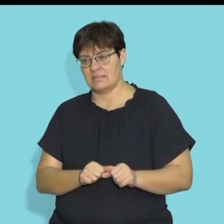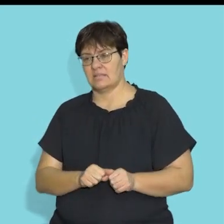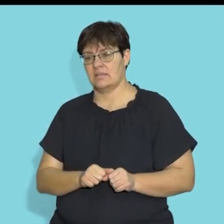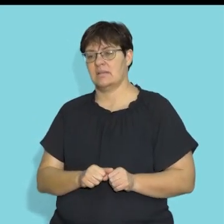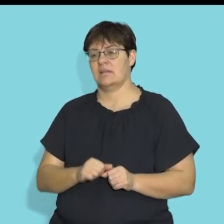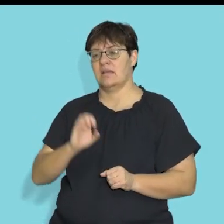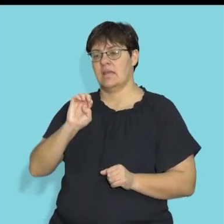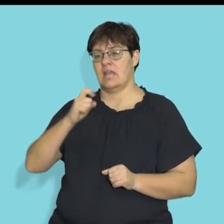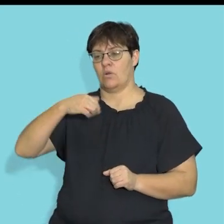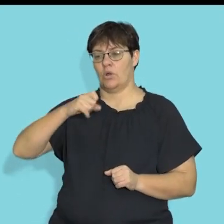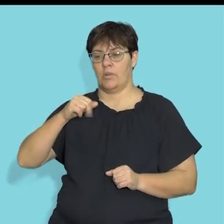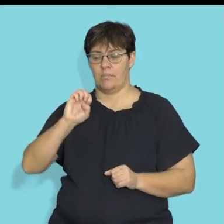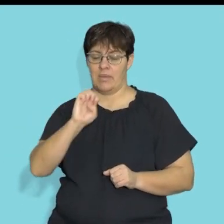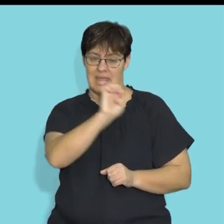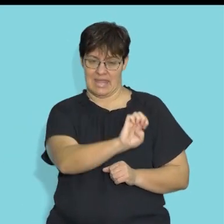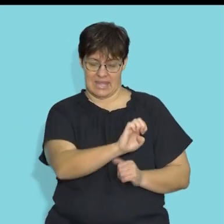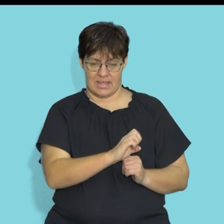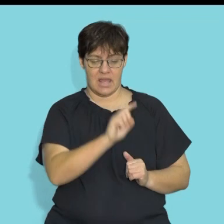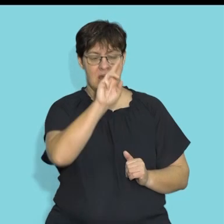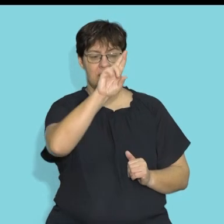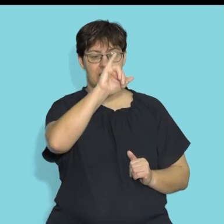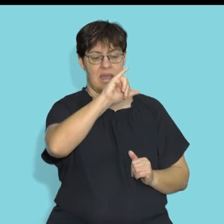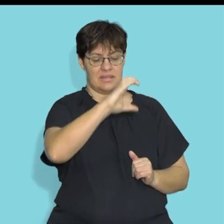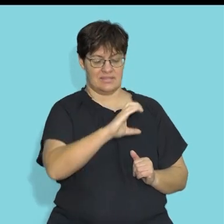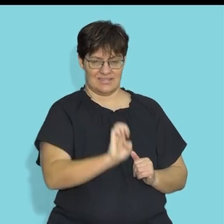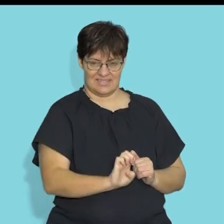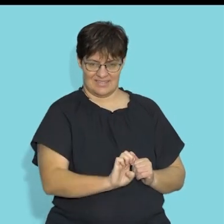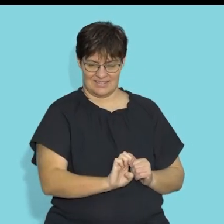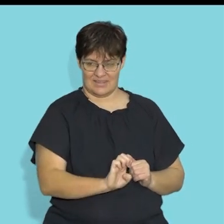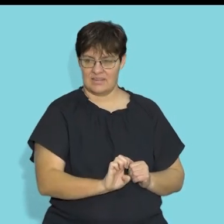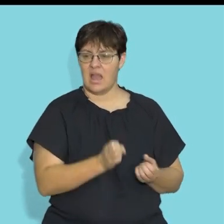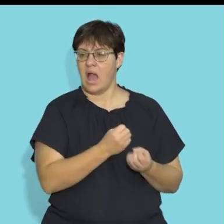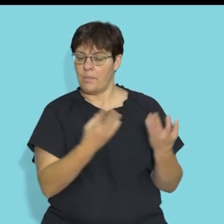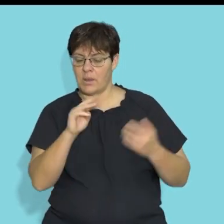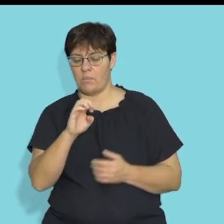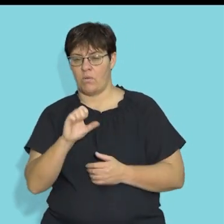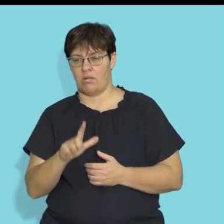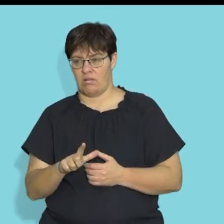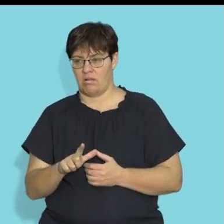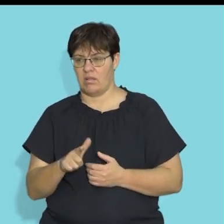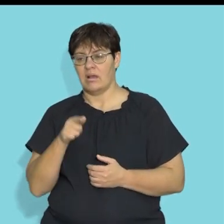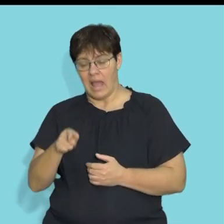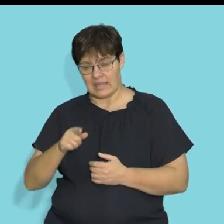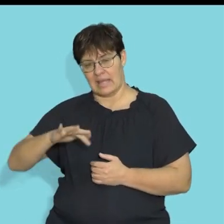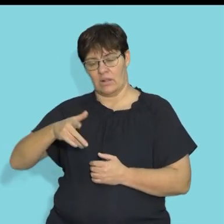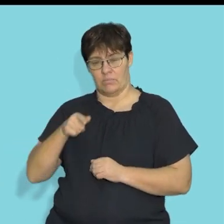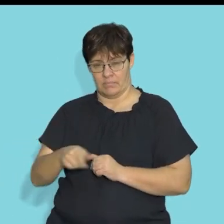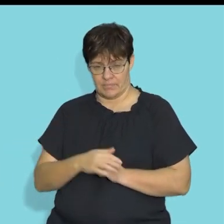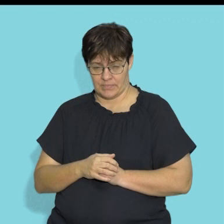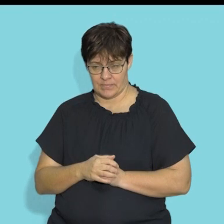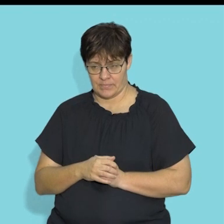is actually the equilibrium row. What is the number of mole at